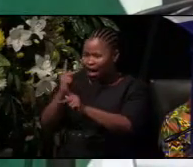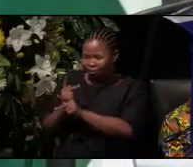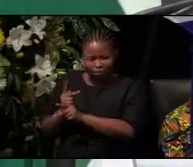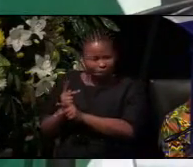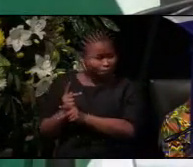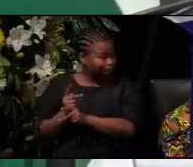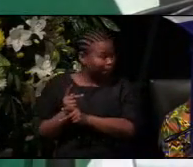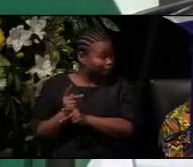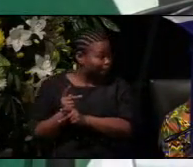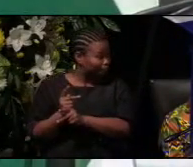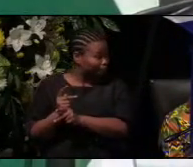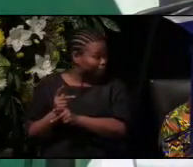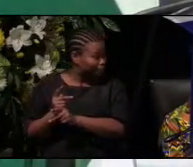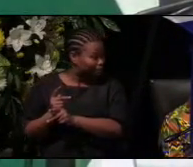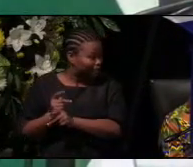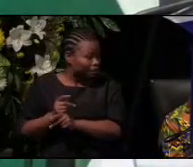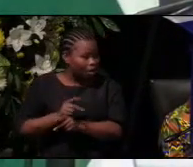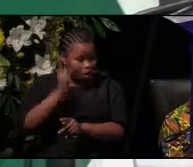panelists